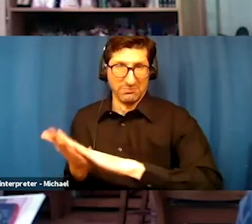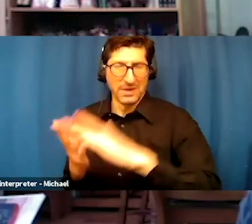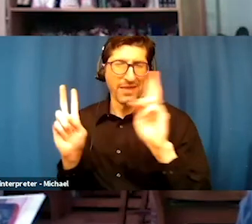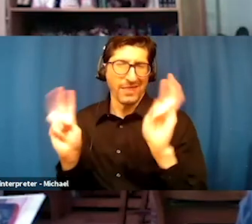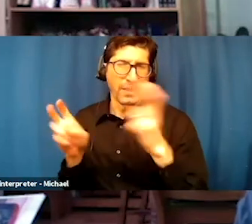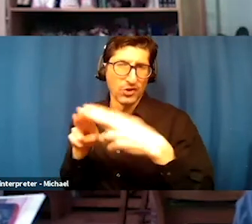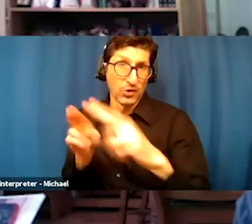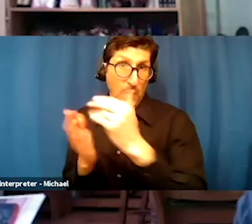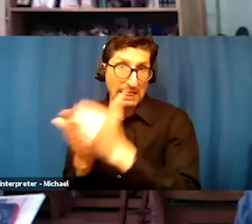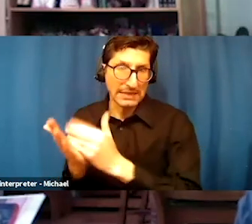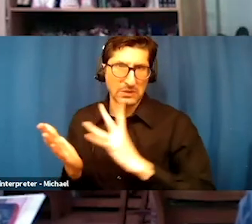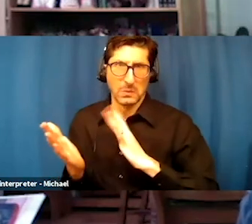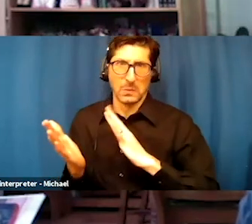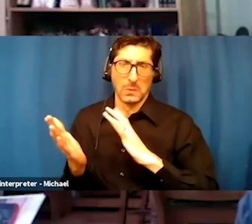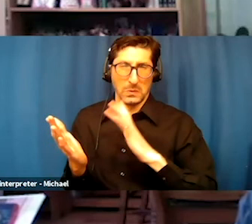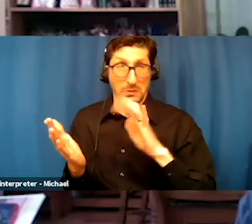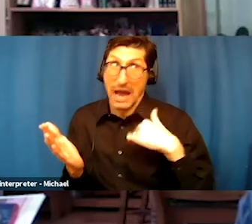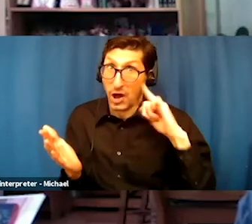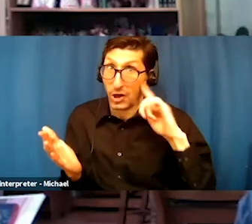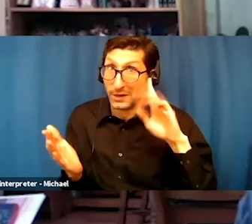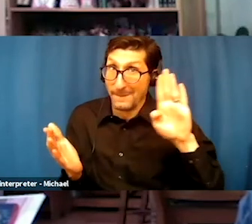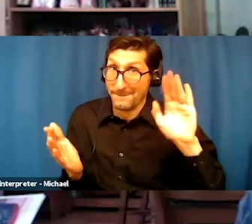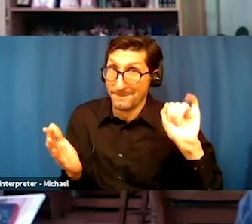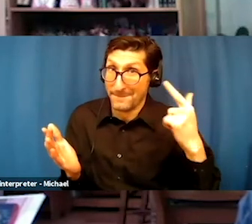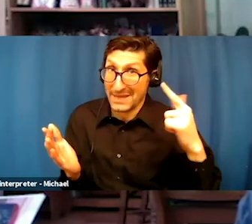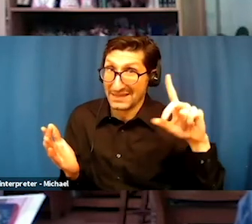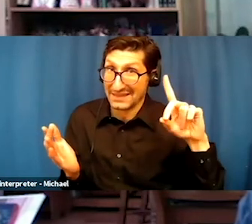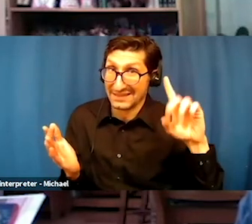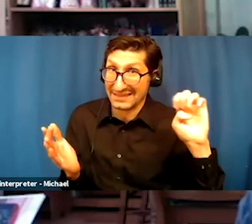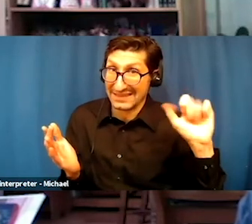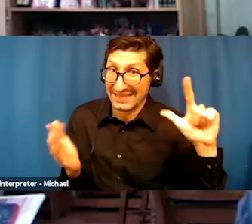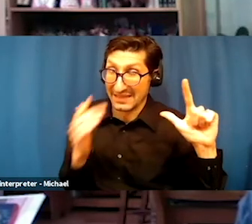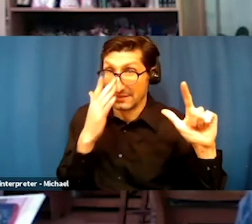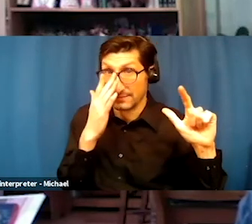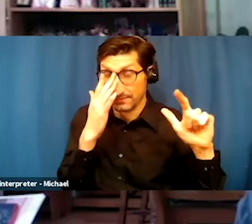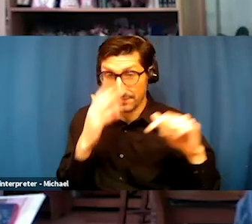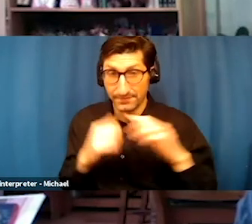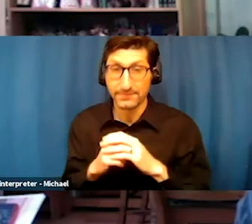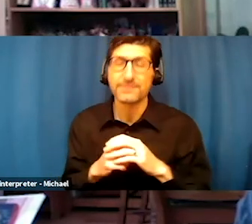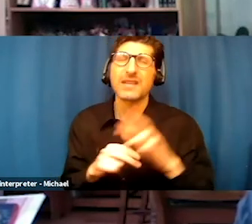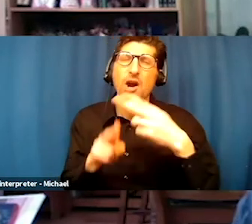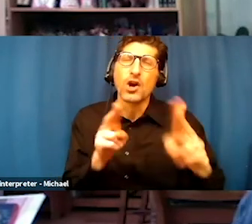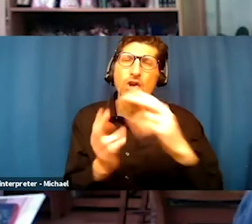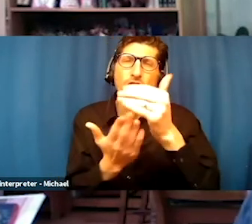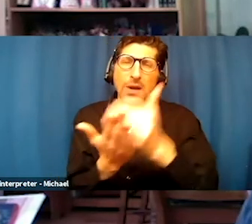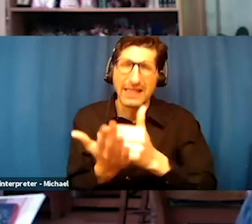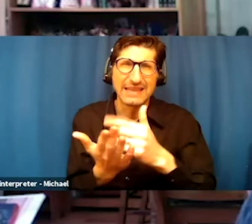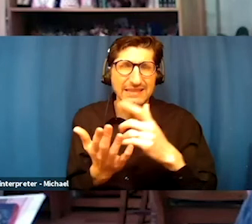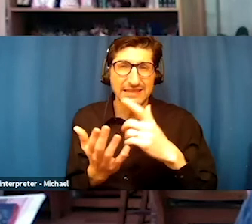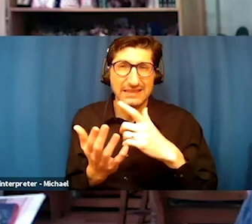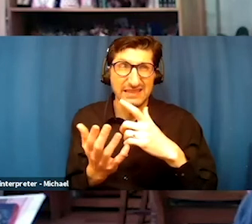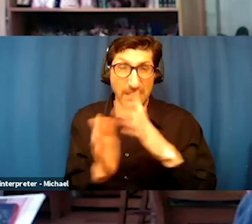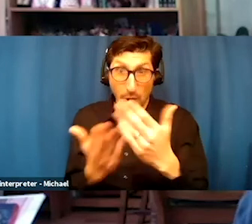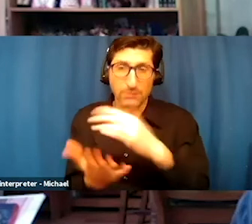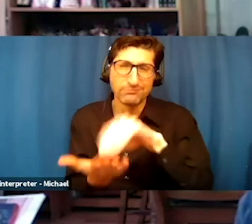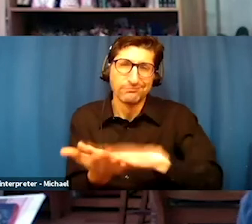big deal. Um, I have been told. Um, it was shortlisted for a few other things. And then today it